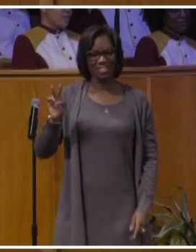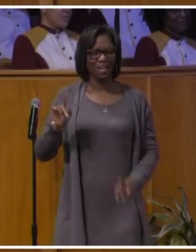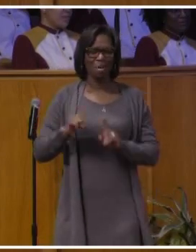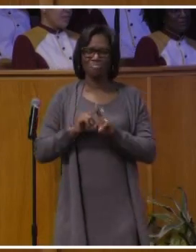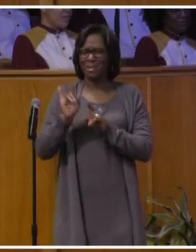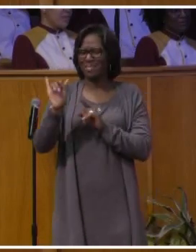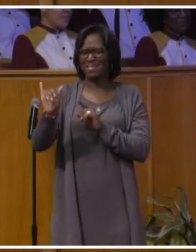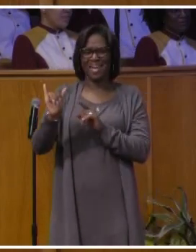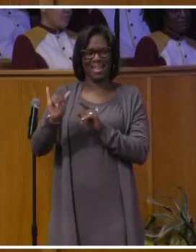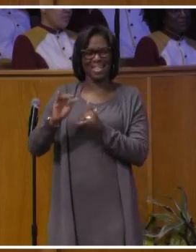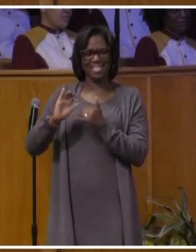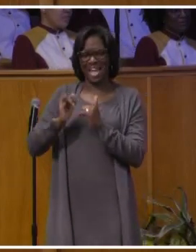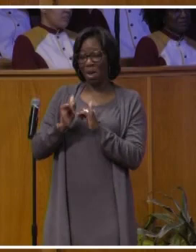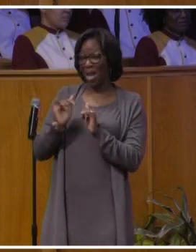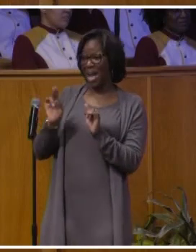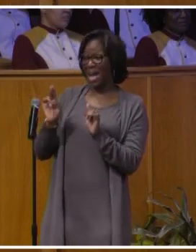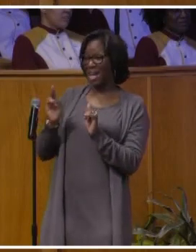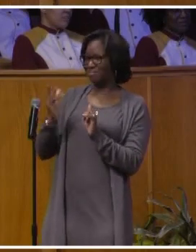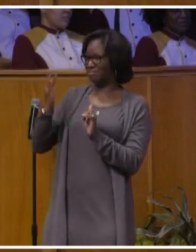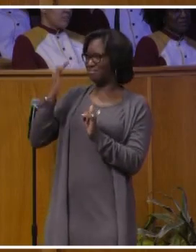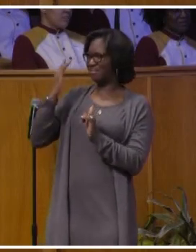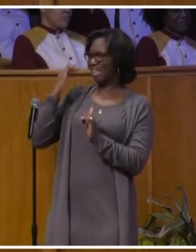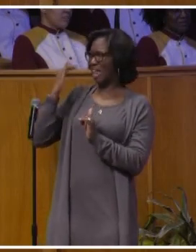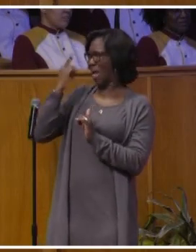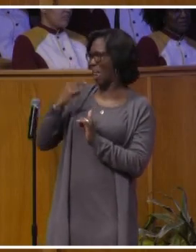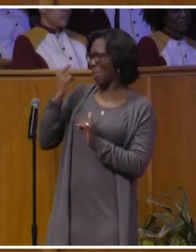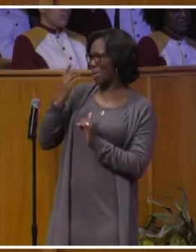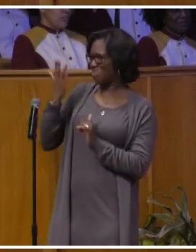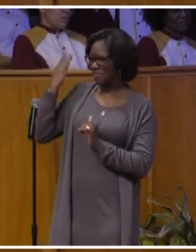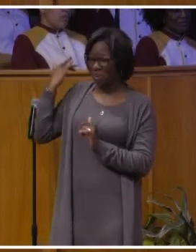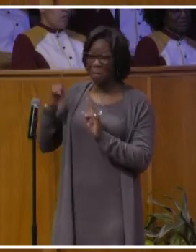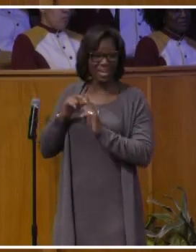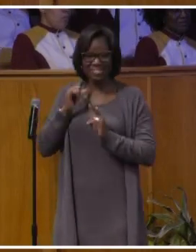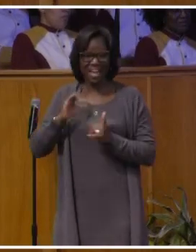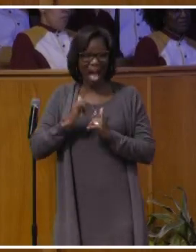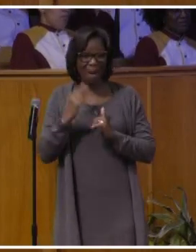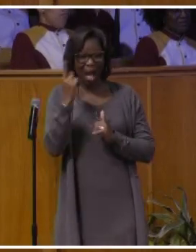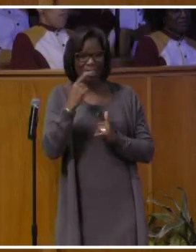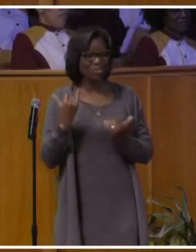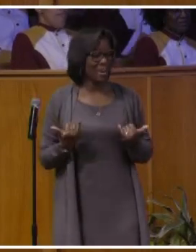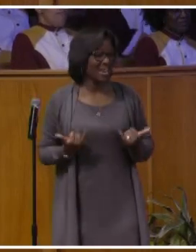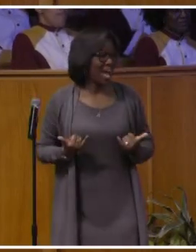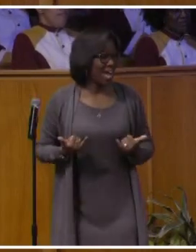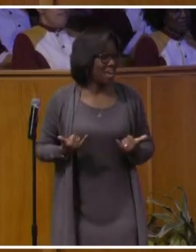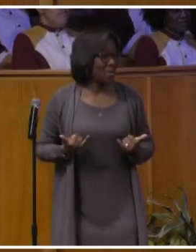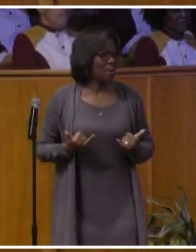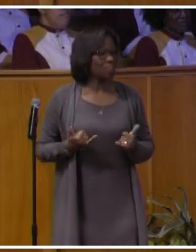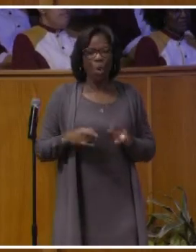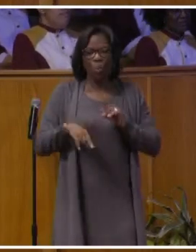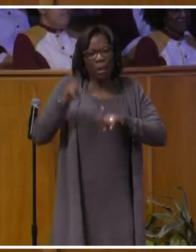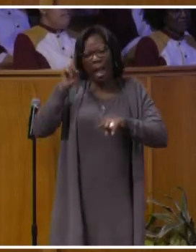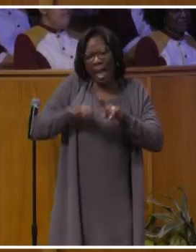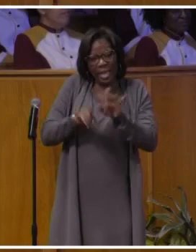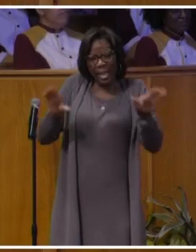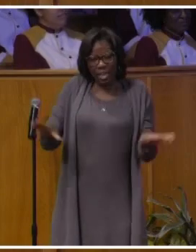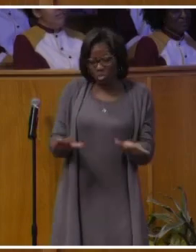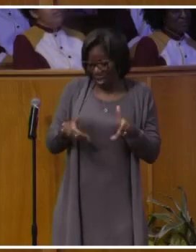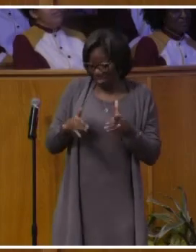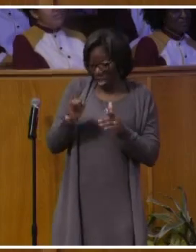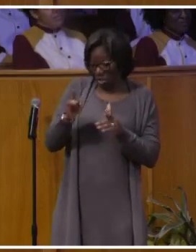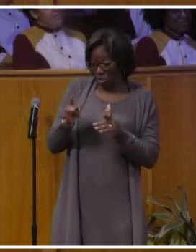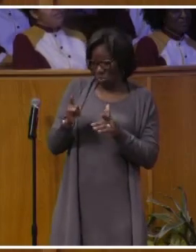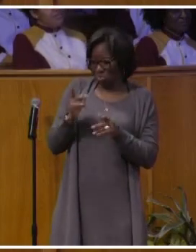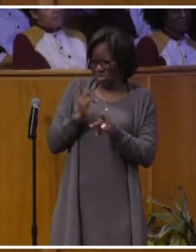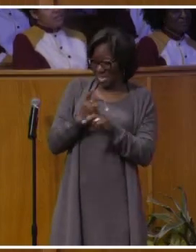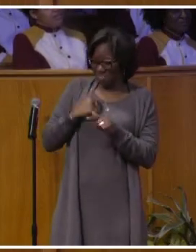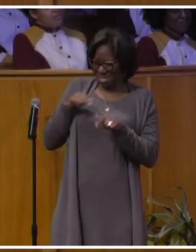that's the way I used to look. But that's not how I look right now. And what I can't do is allow you to hold